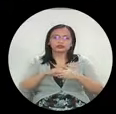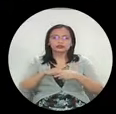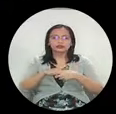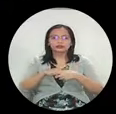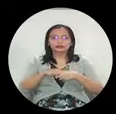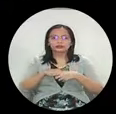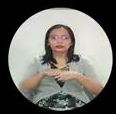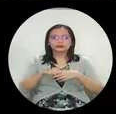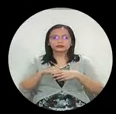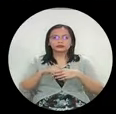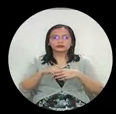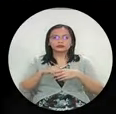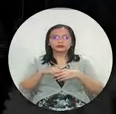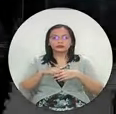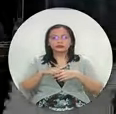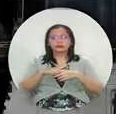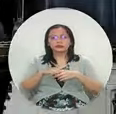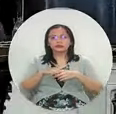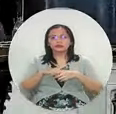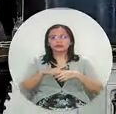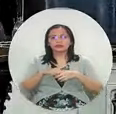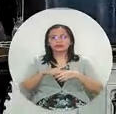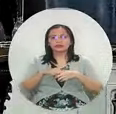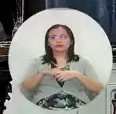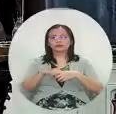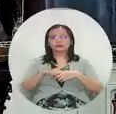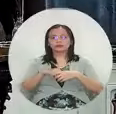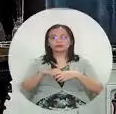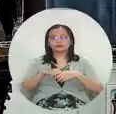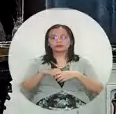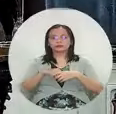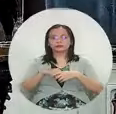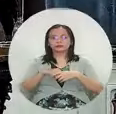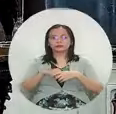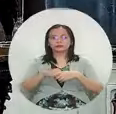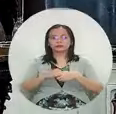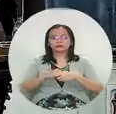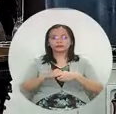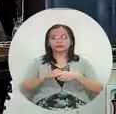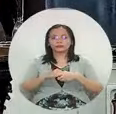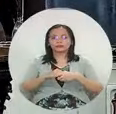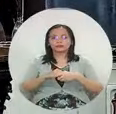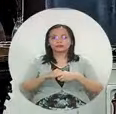Ang dakong problema sa kung gikan din sa suod, magtudo dili mao.